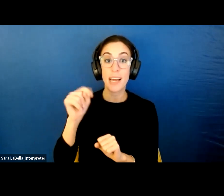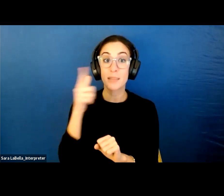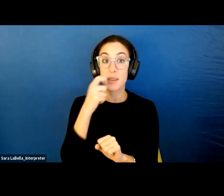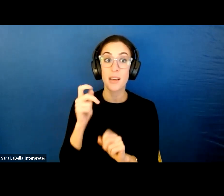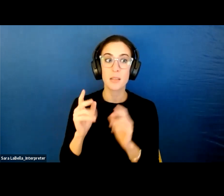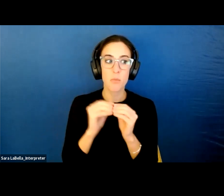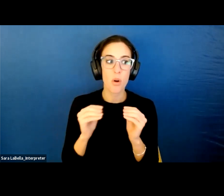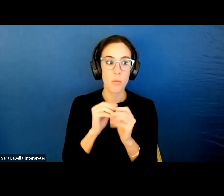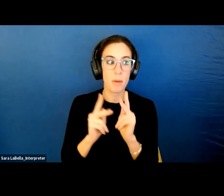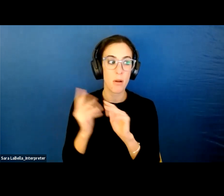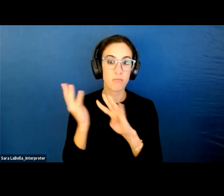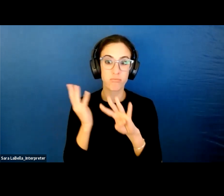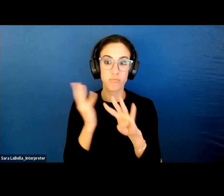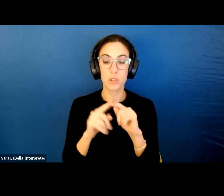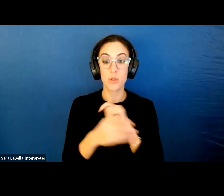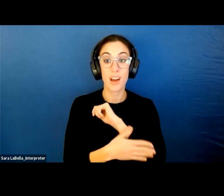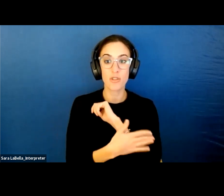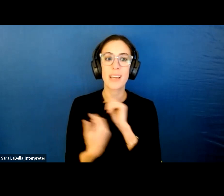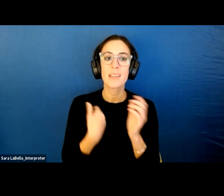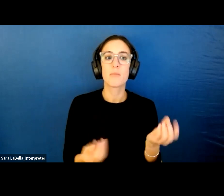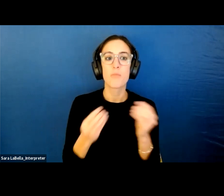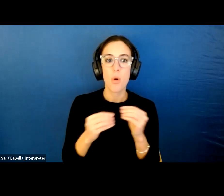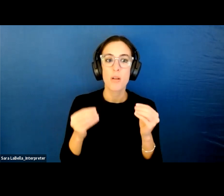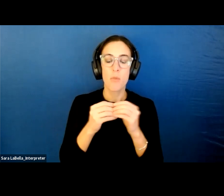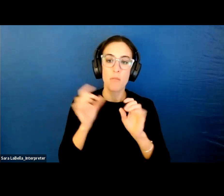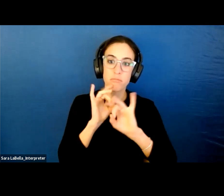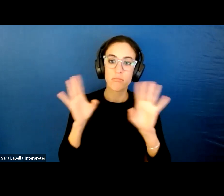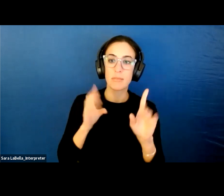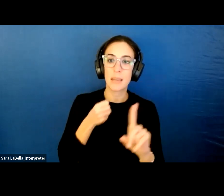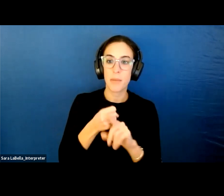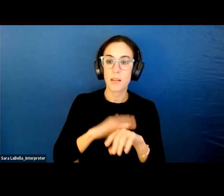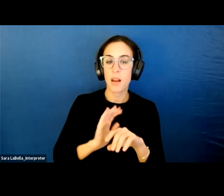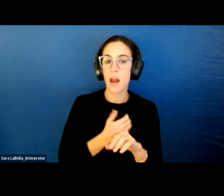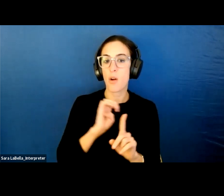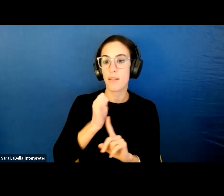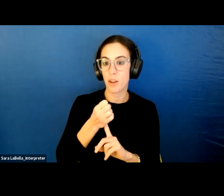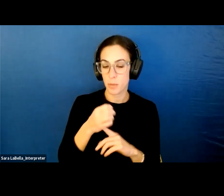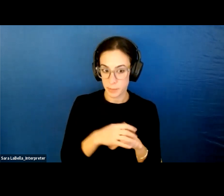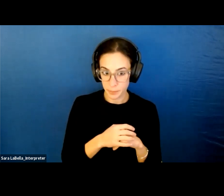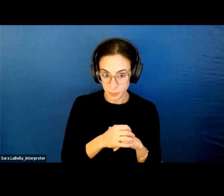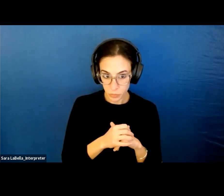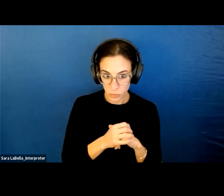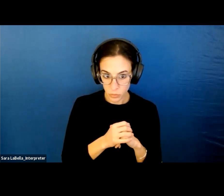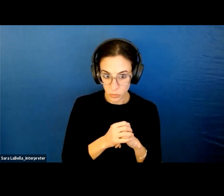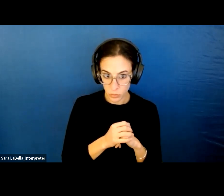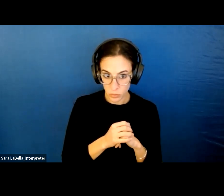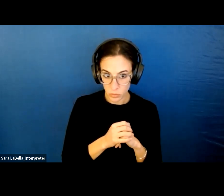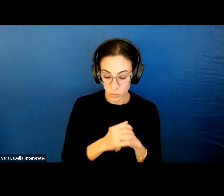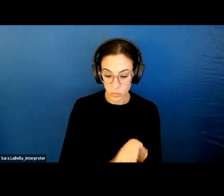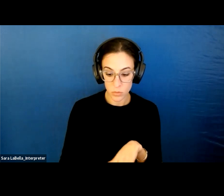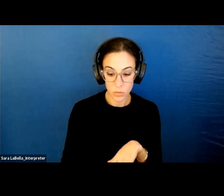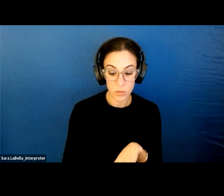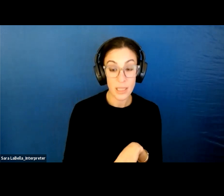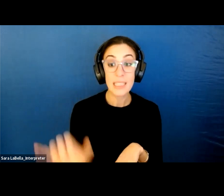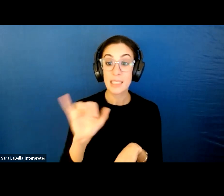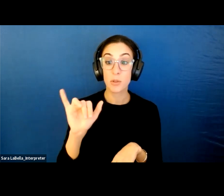the country, it has a more and more devastating impact on our environment, end quote. In a similar vein,